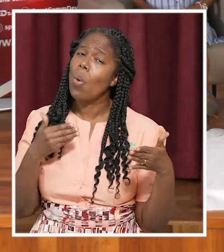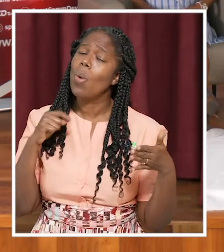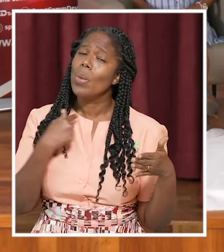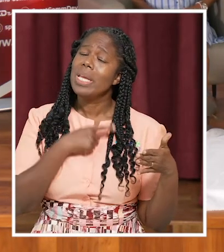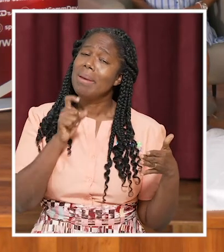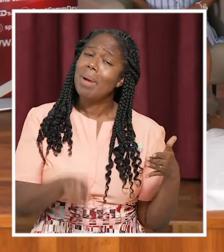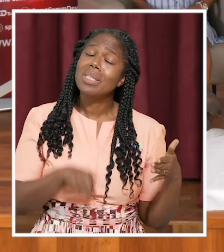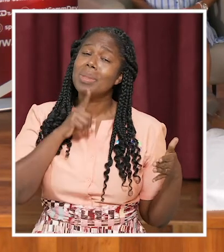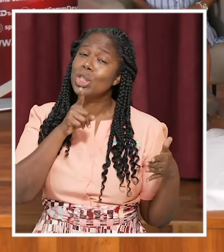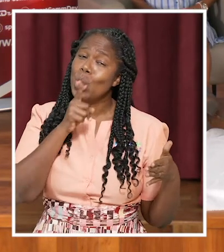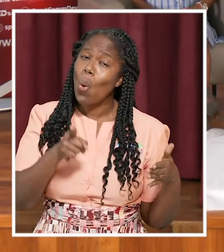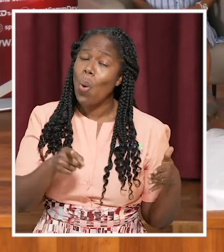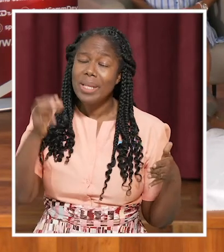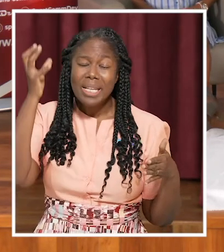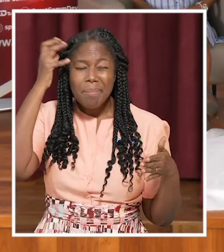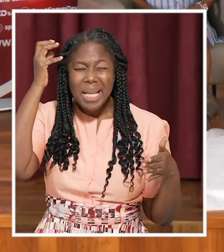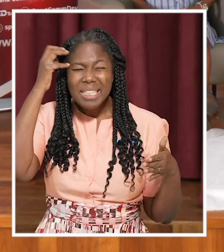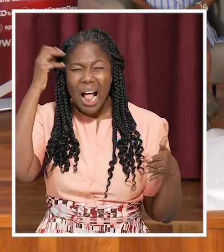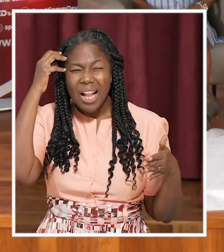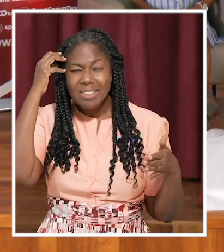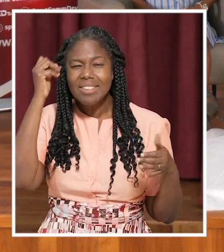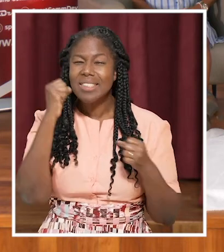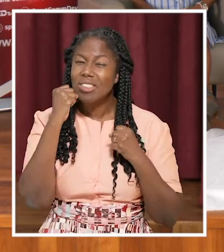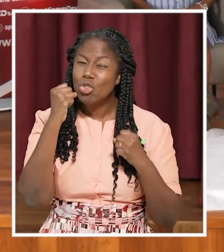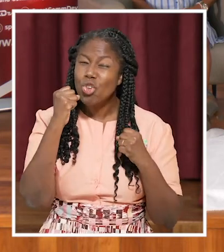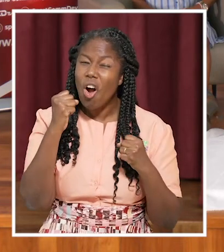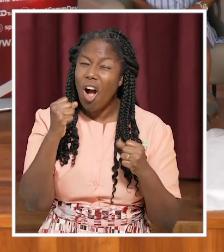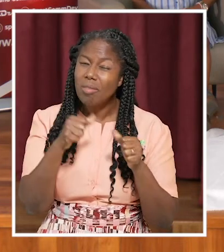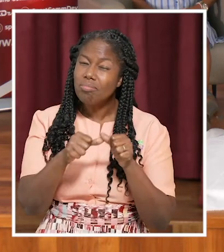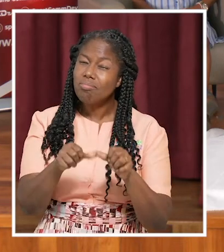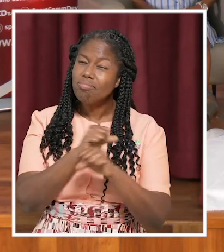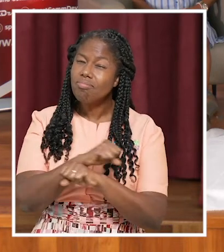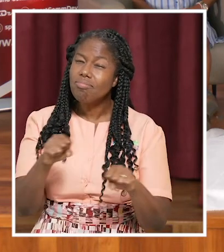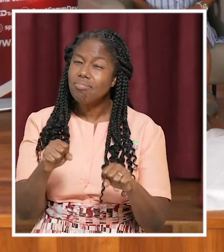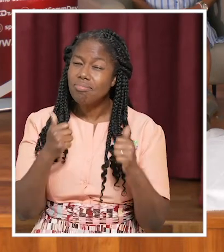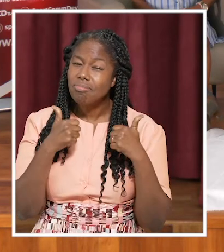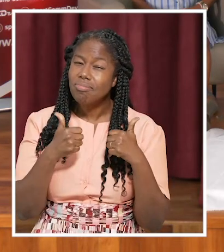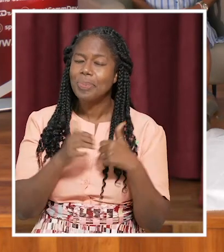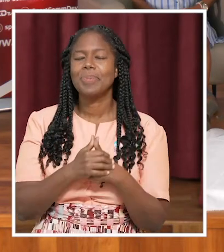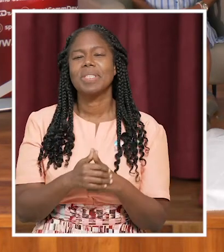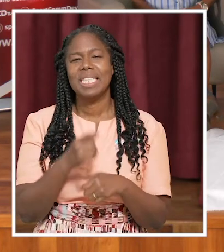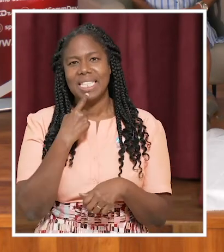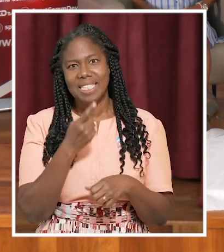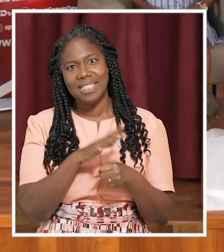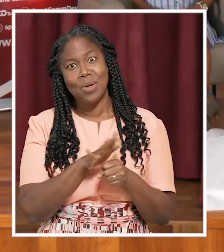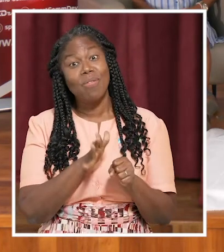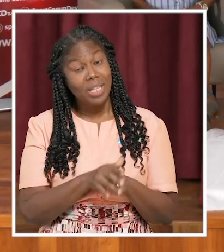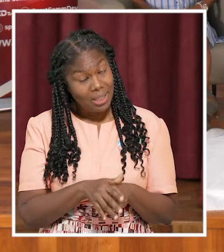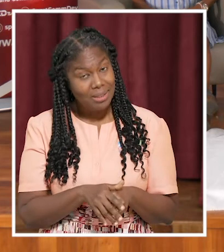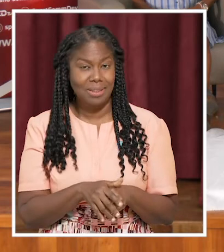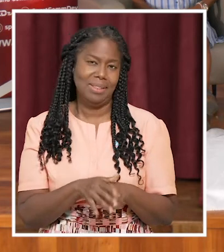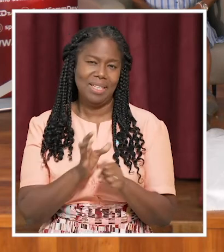Because work can take over. As I said, we bombarded with all this COVID news all the time, and it could definitely affect us. And I love what you said with